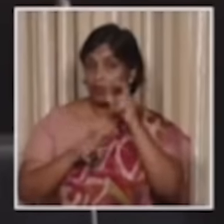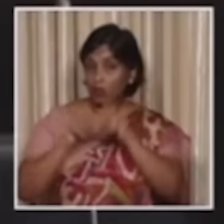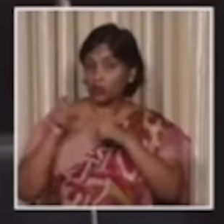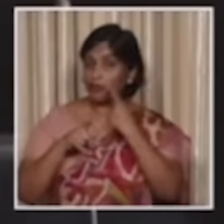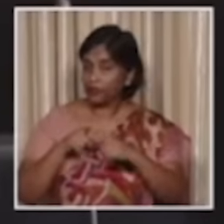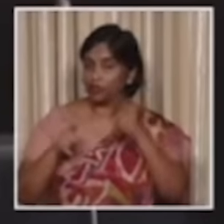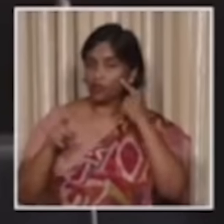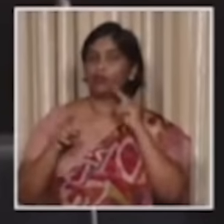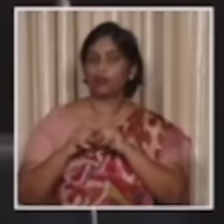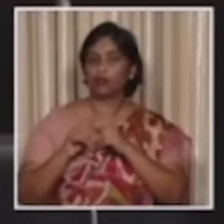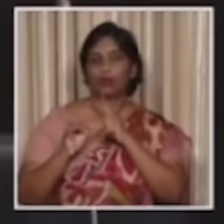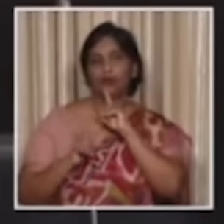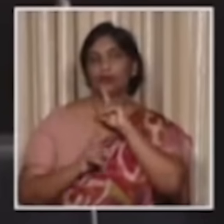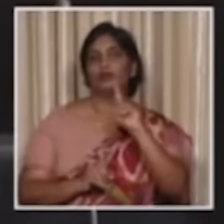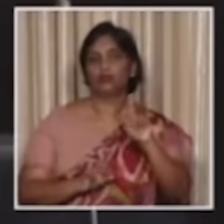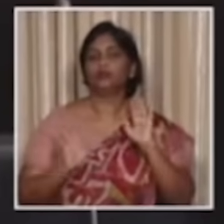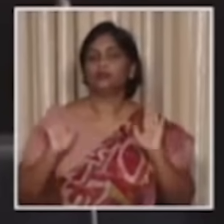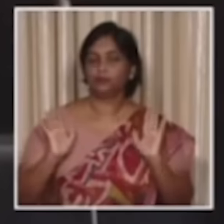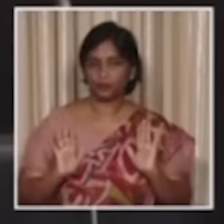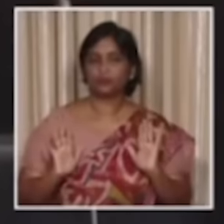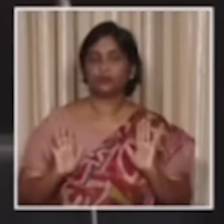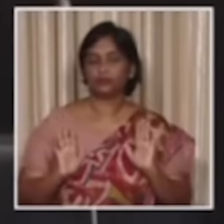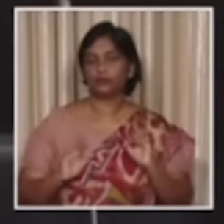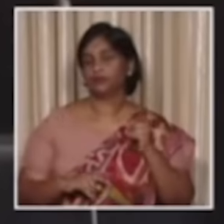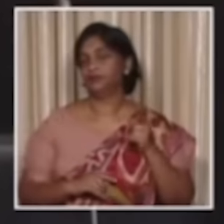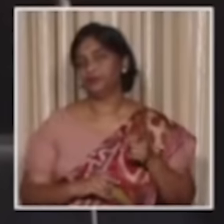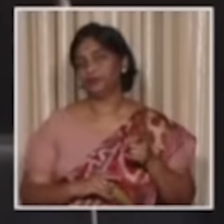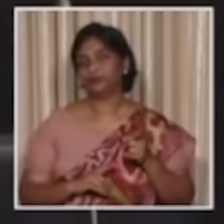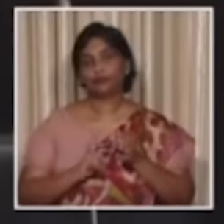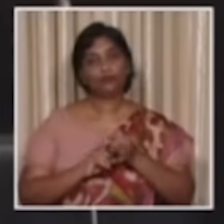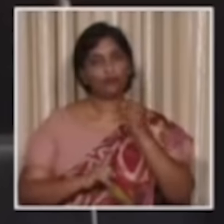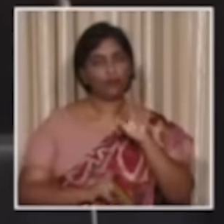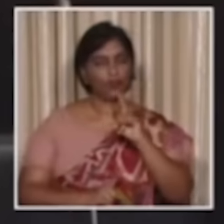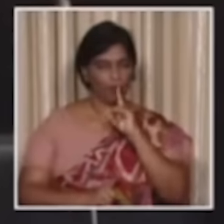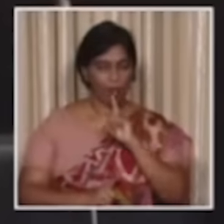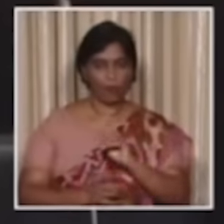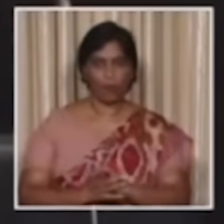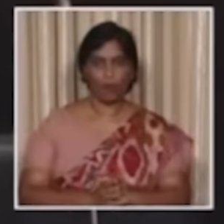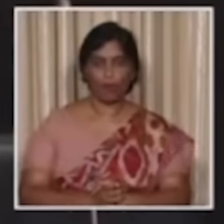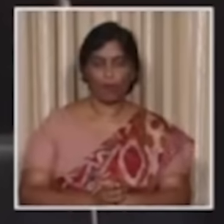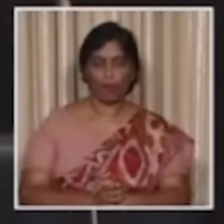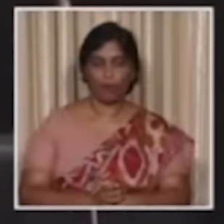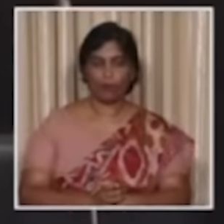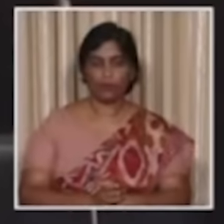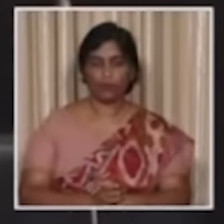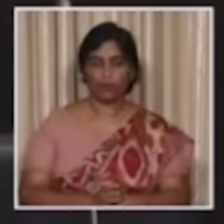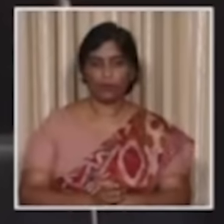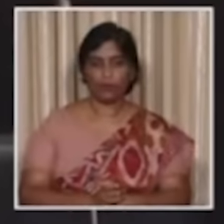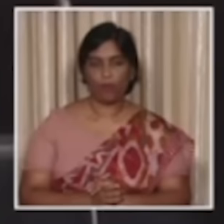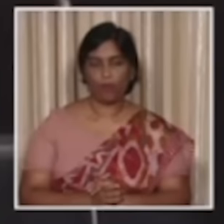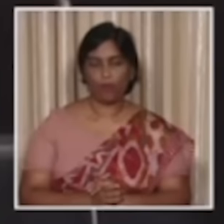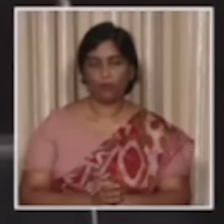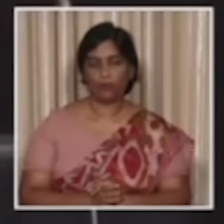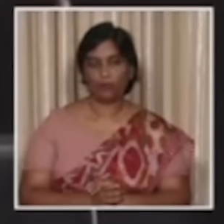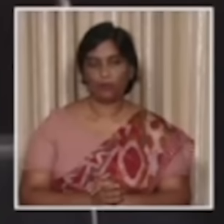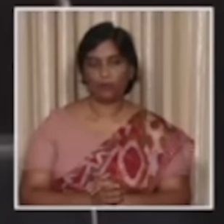whole. However, Lady Mira learns that some MPs mulls a formal request to appoint a parliamentary select committee and so on and so forth.